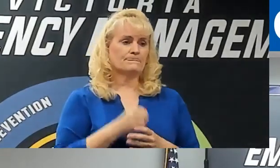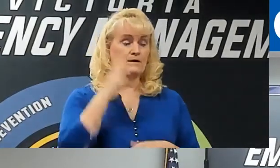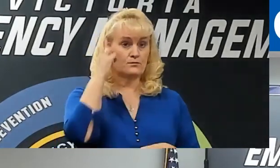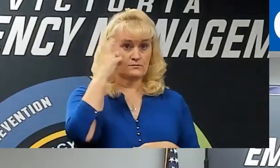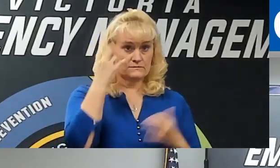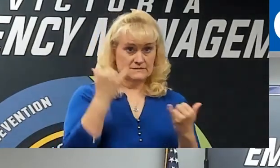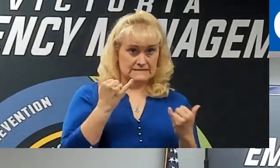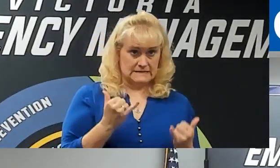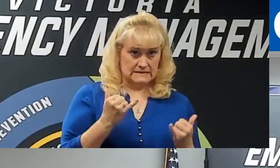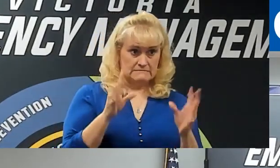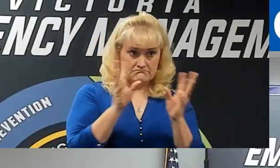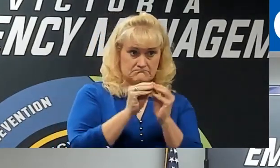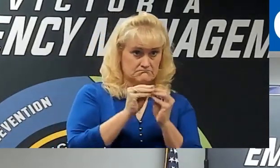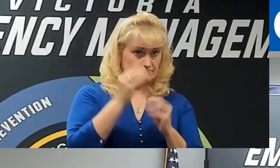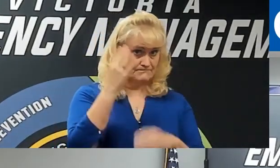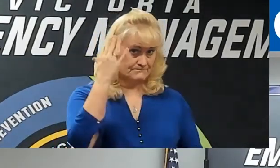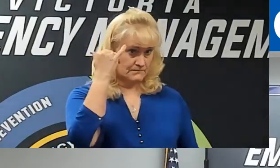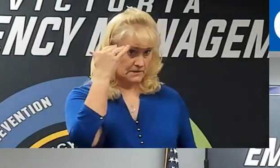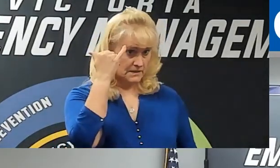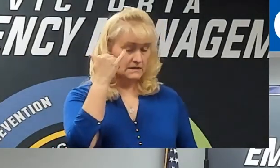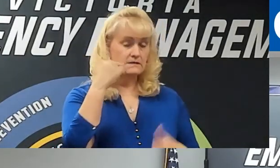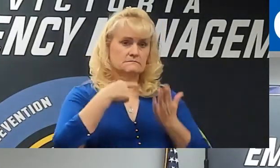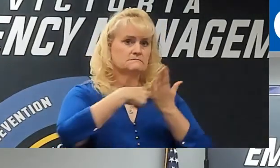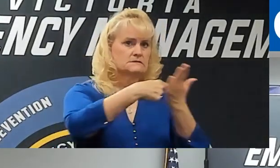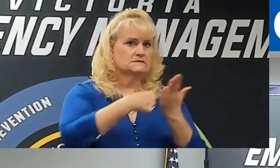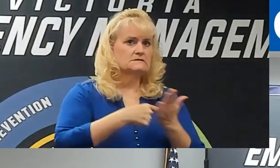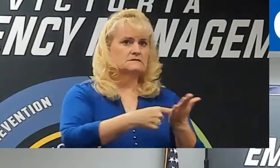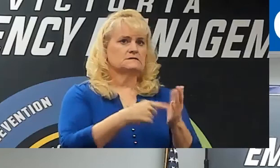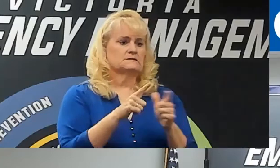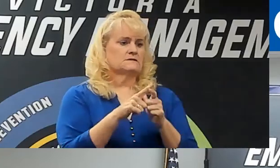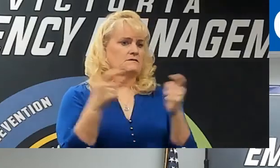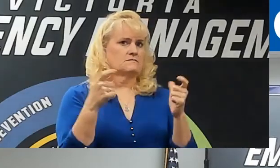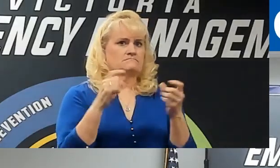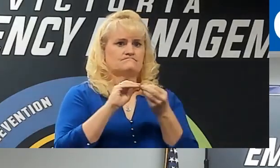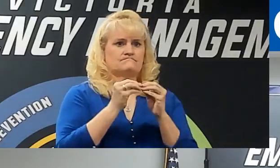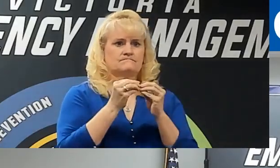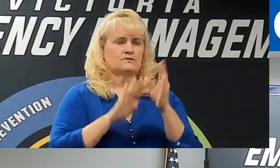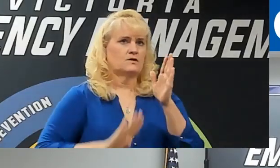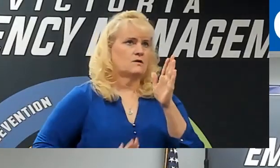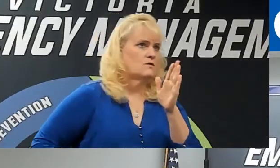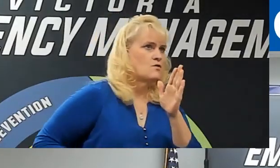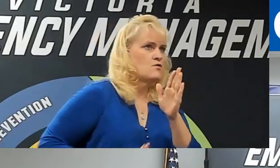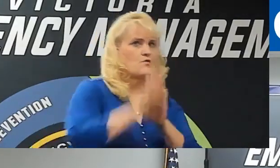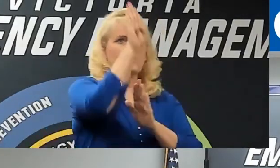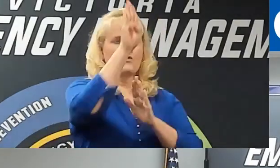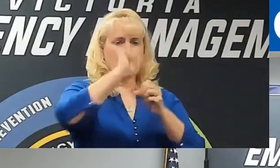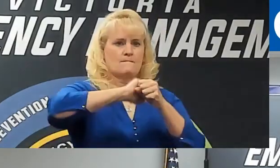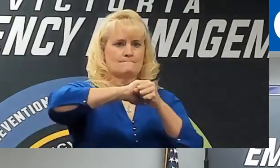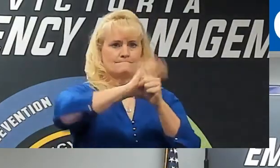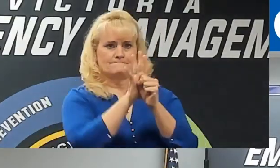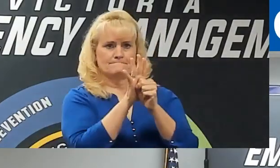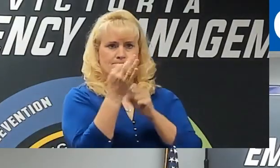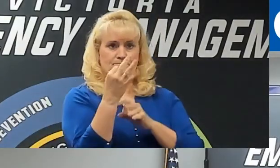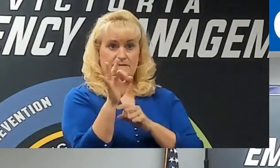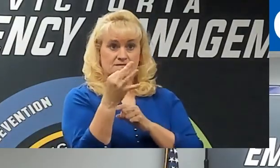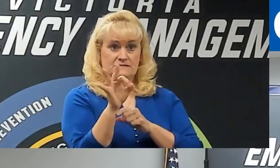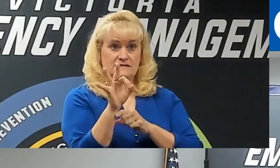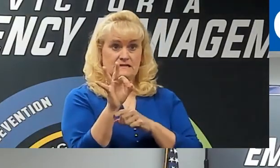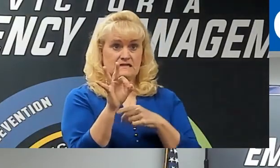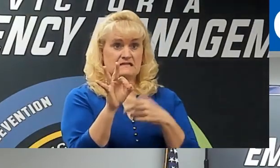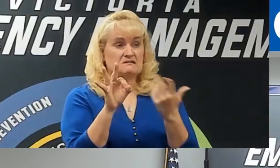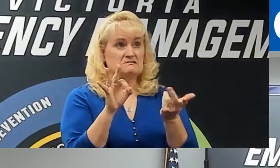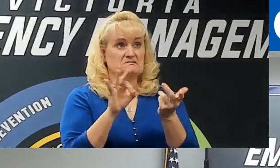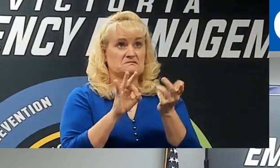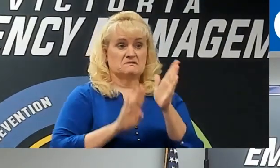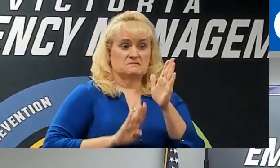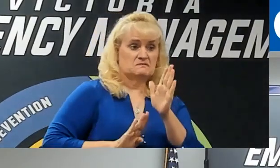today's briefing is to address the large spike in the number of COVID-19 cases over the past